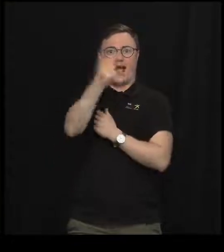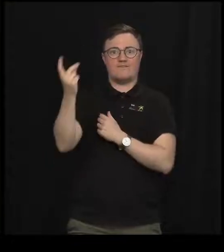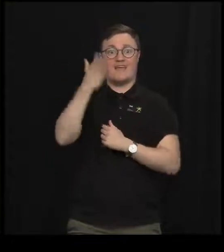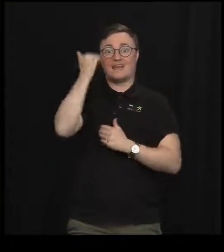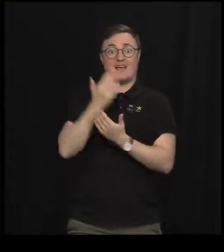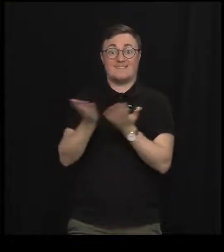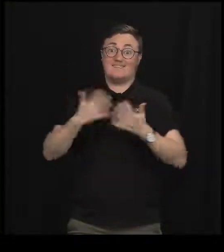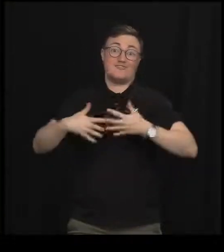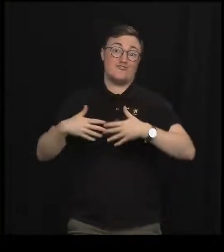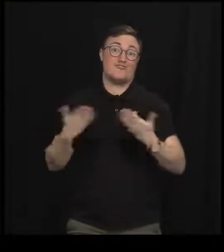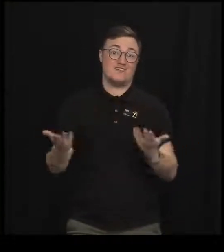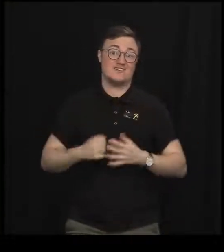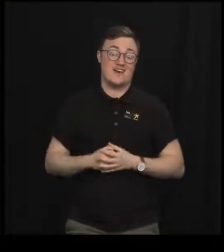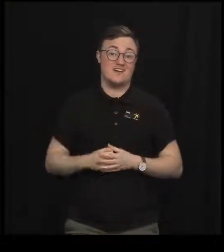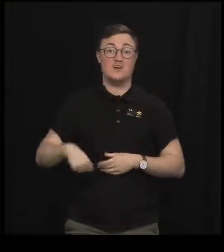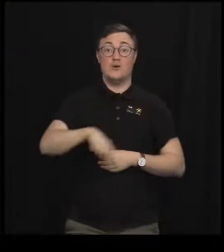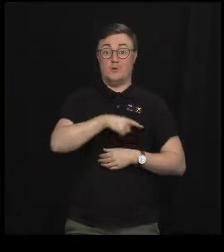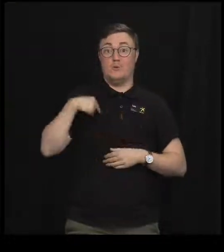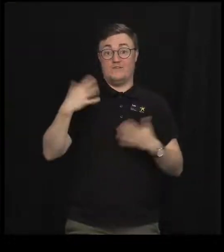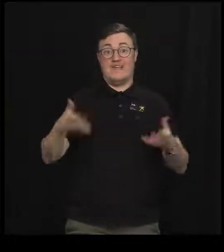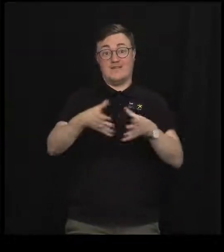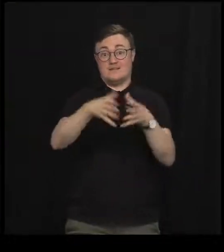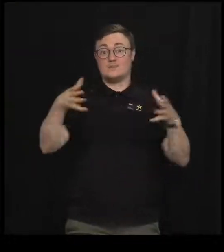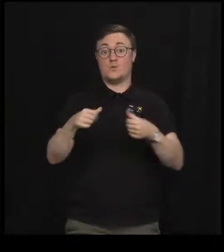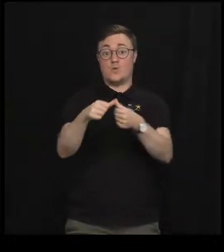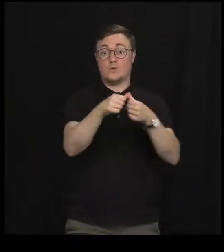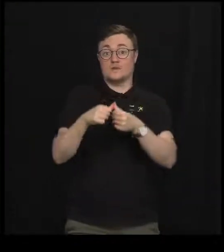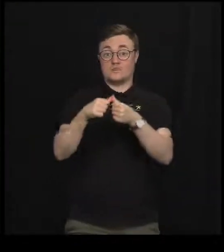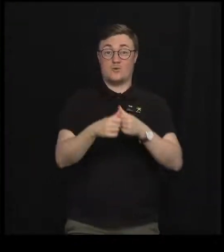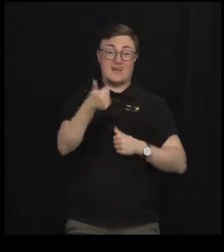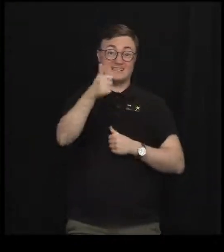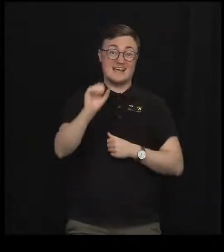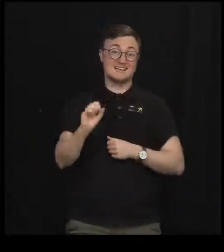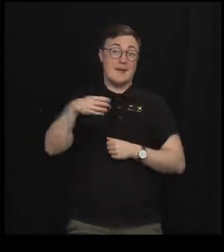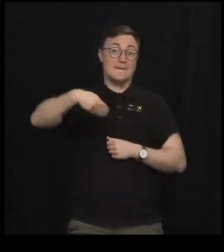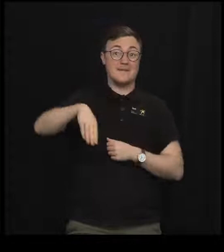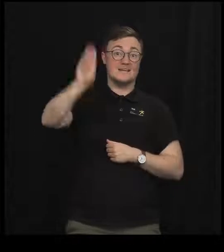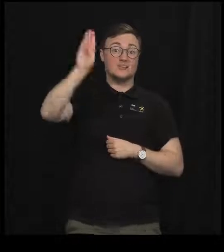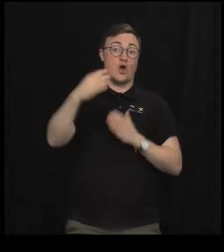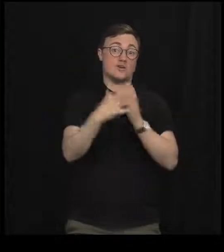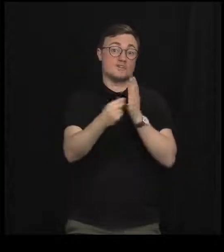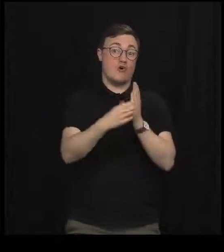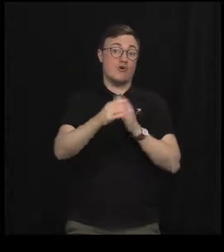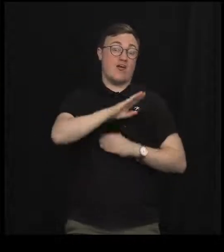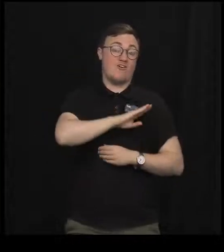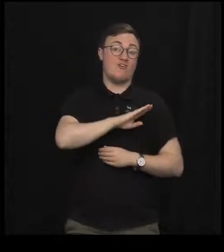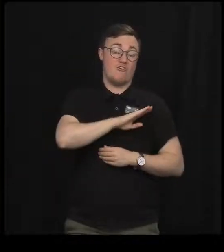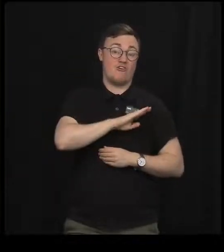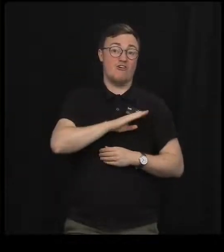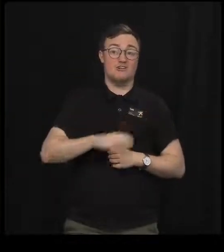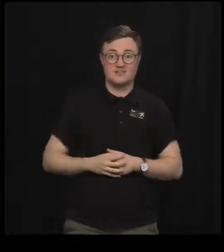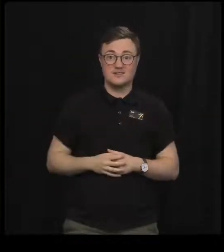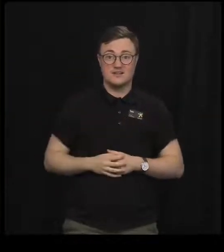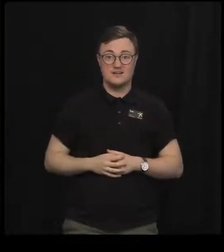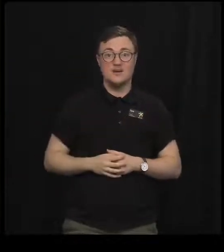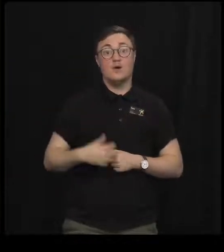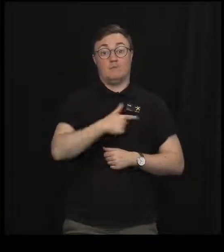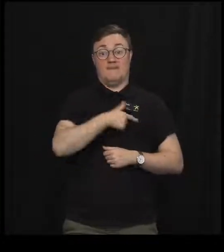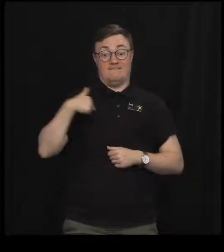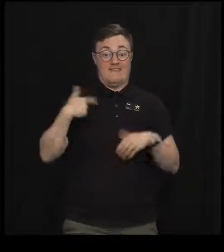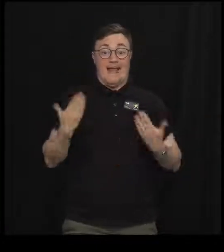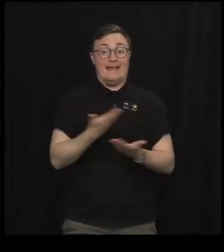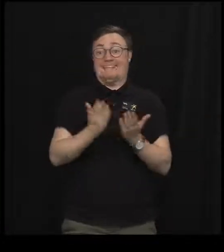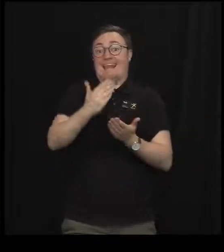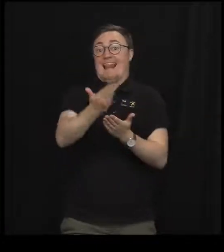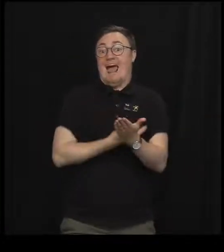big foundation. Last year we dispersed around $6 billion, which is a lot of money. It's about what Sweden gave out in ODA. But of course, we're not a country. We're